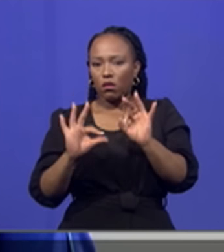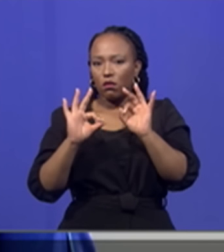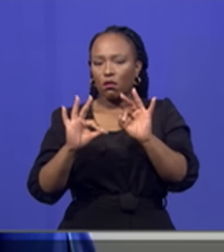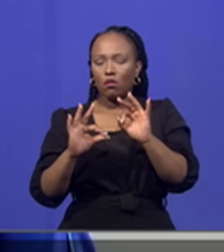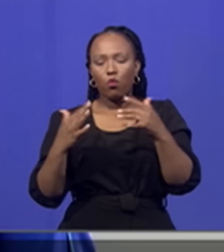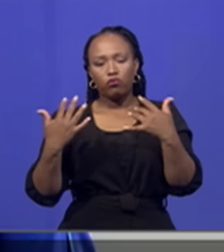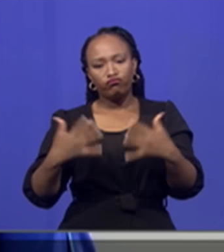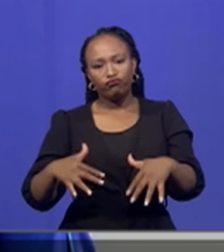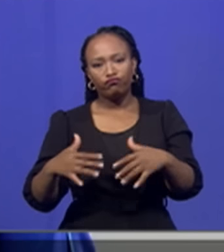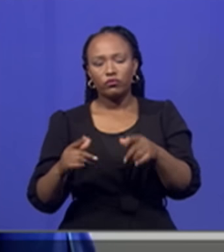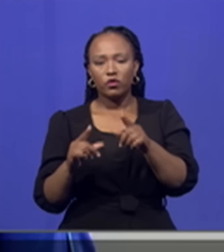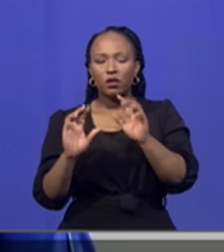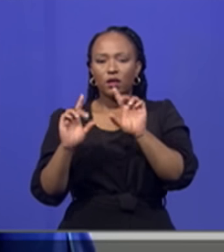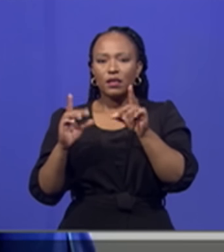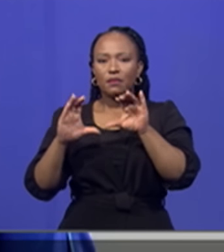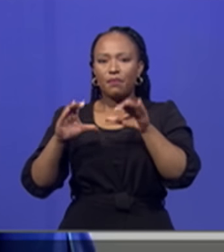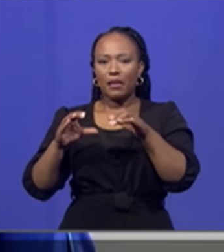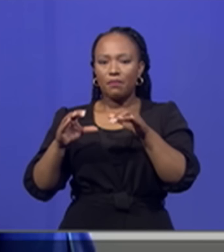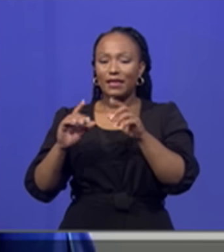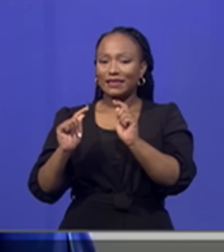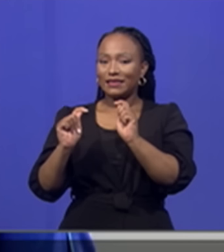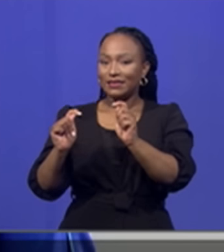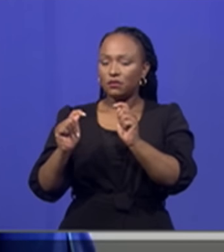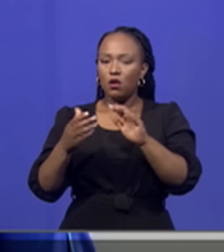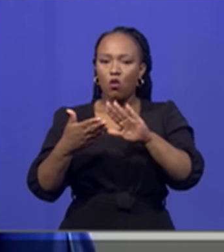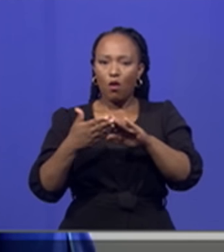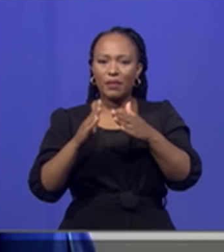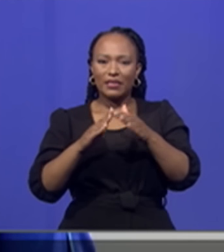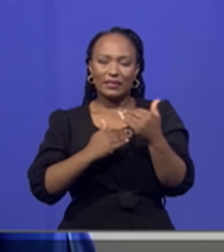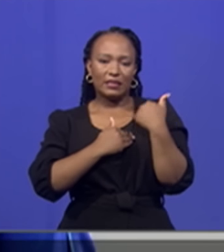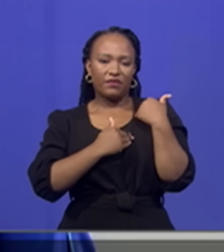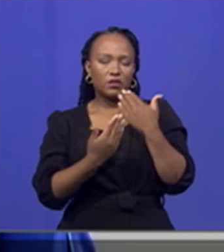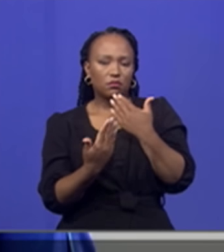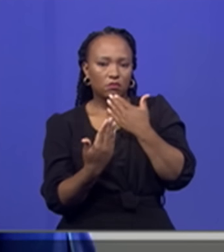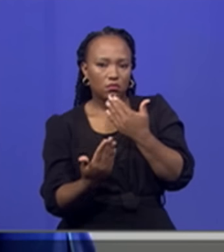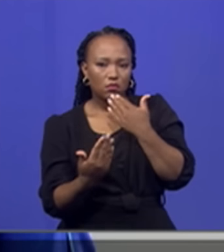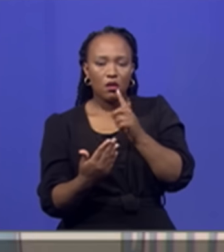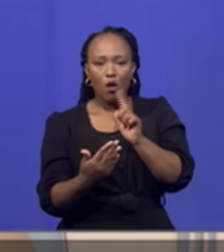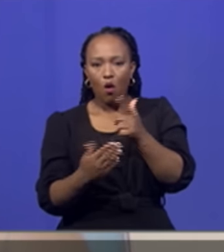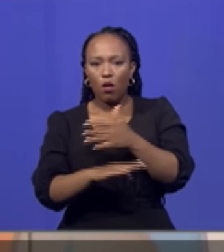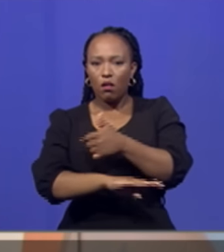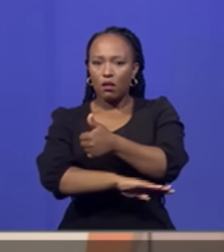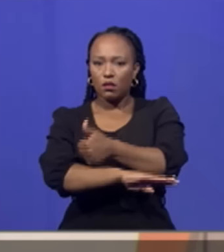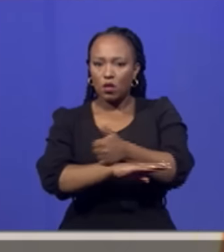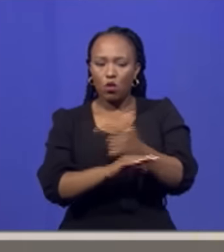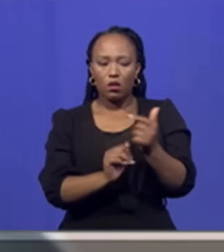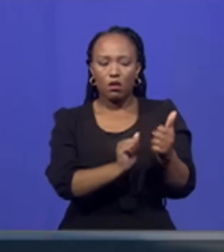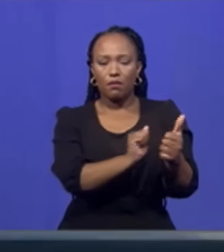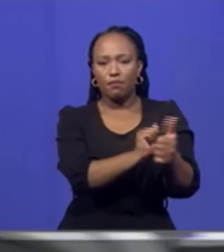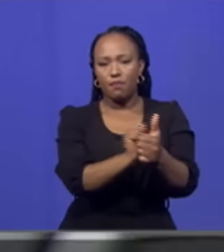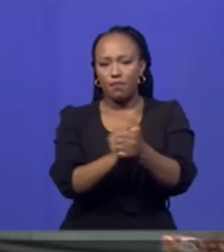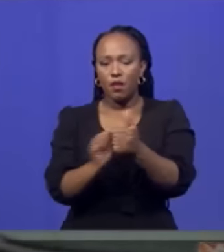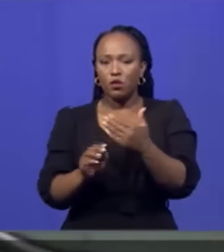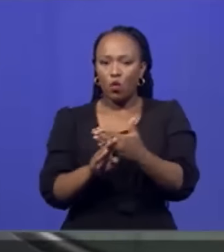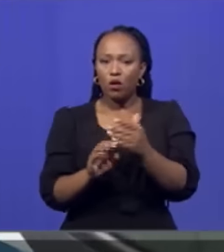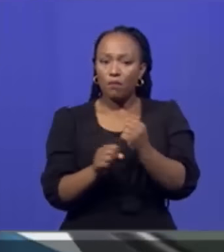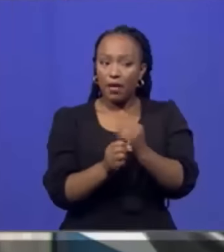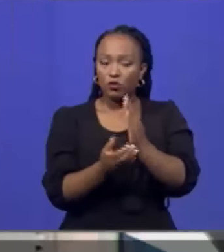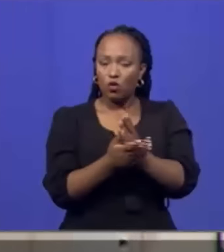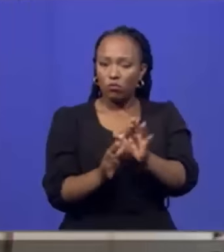sincere appreciation to the Department of Transport and Community Safety, as well as all stakeholders that have contributed to ensuring a